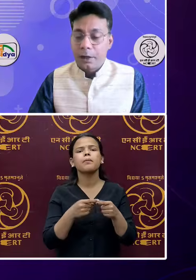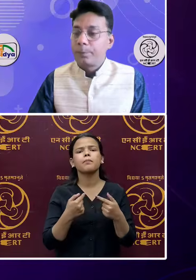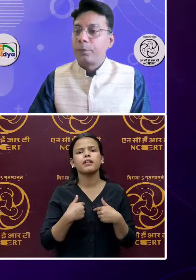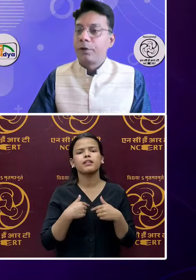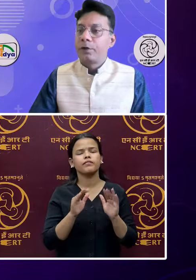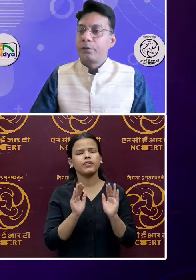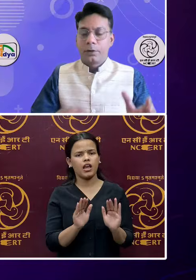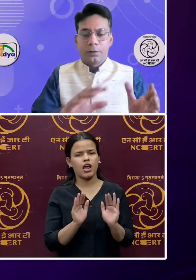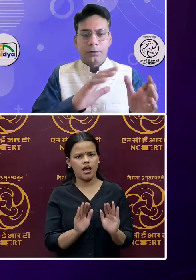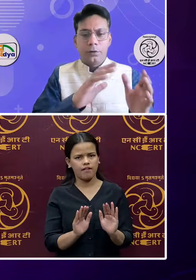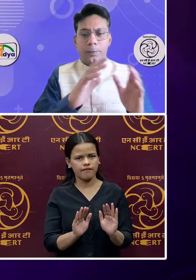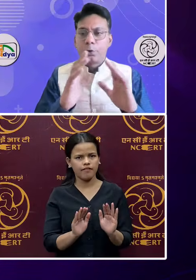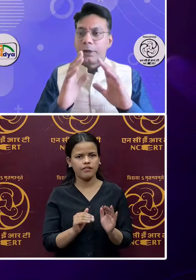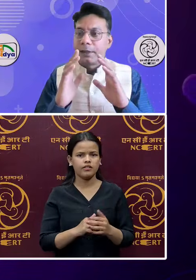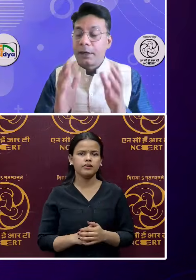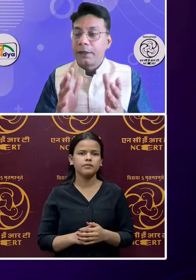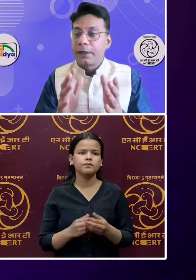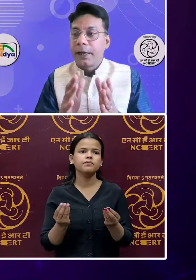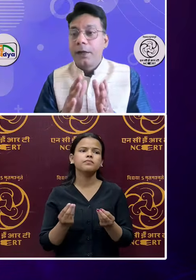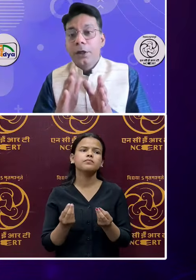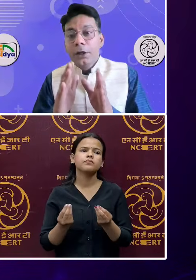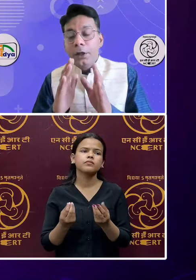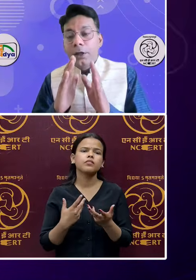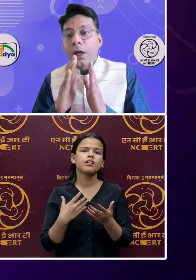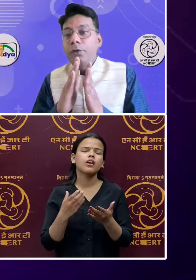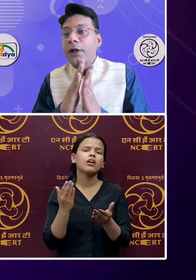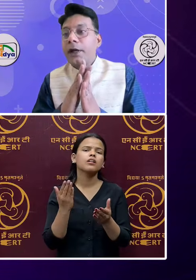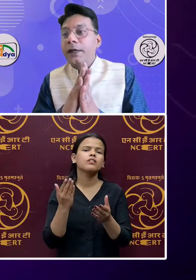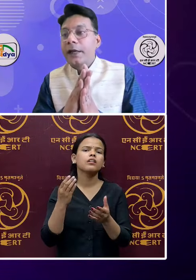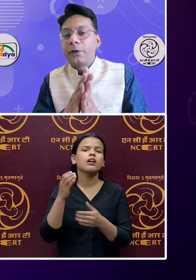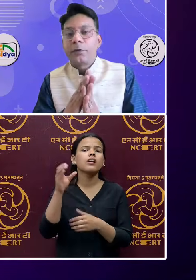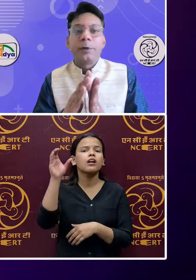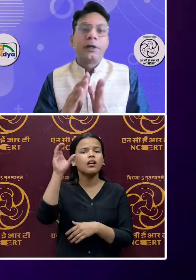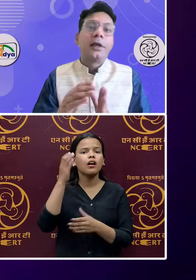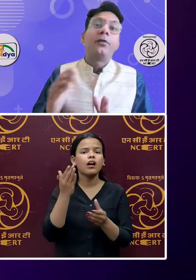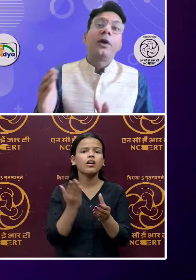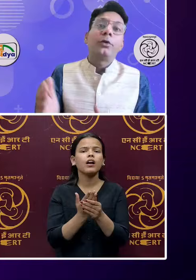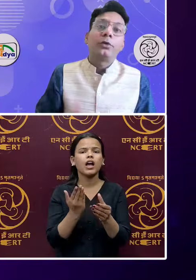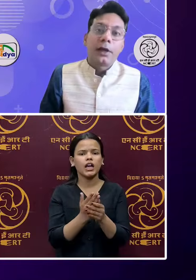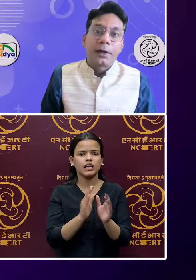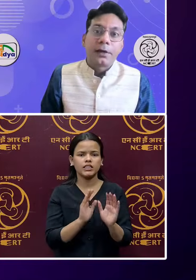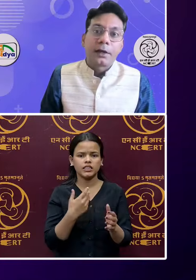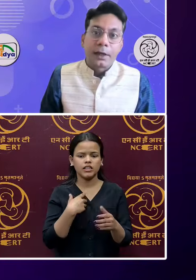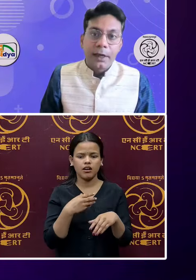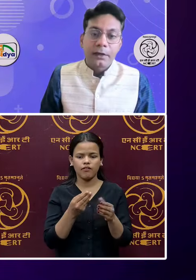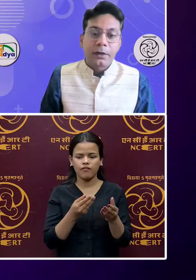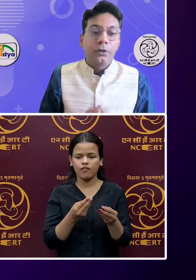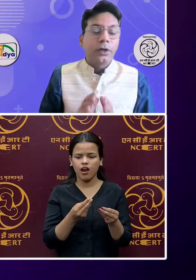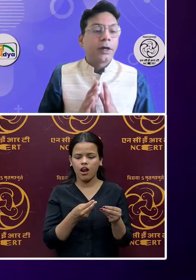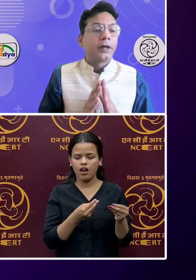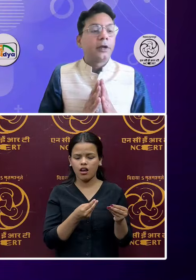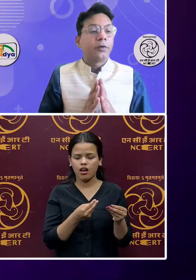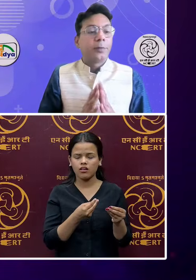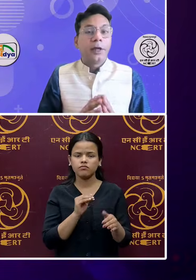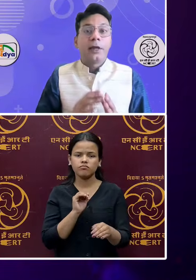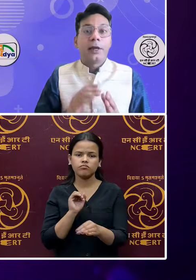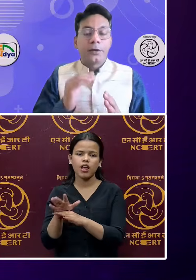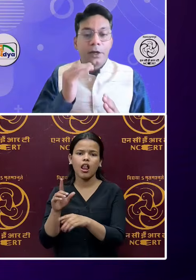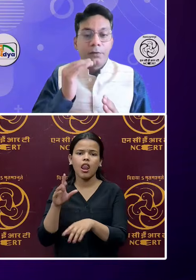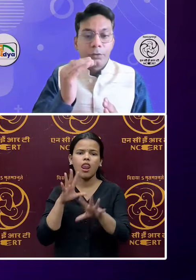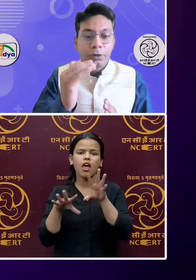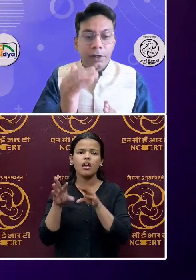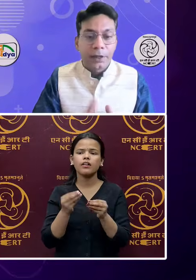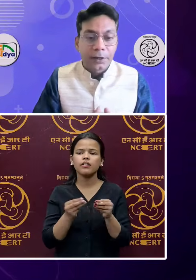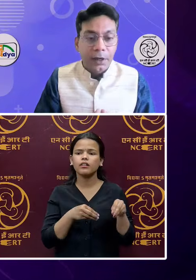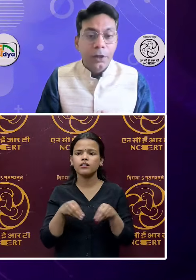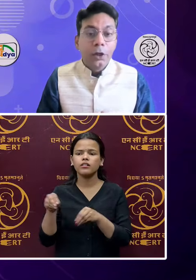already uploaded the content. Now the content will be delivered to the learner, correct? Now the content will be